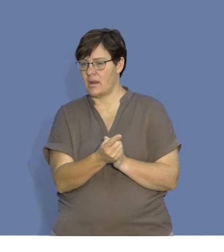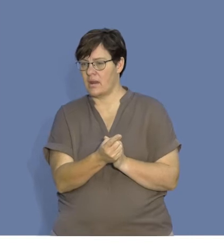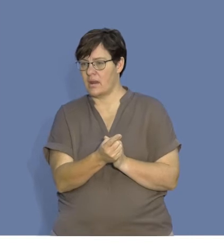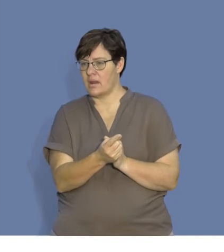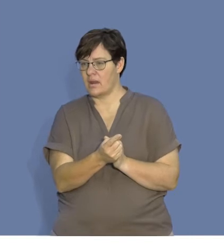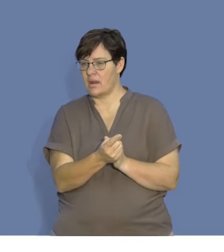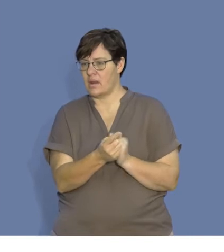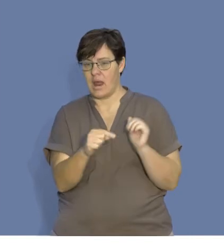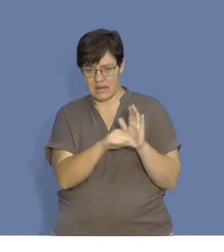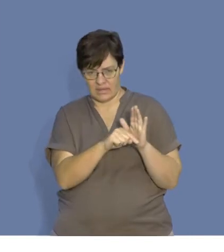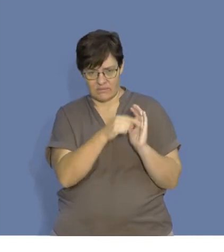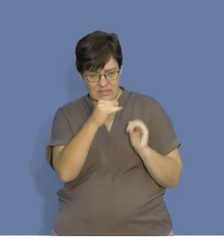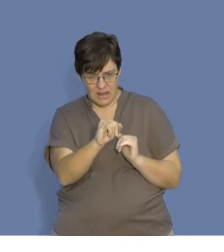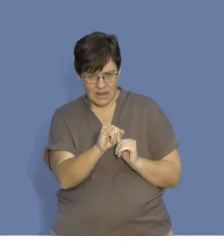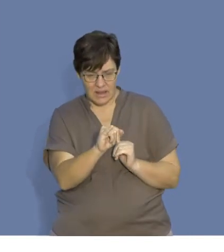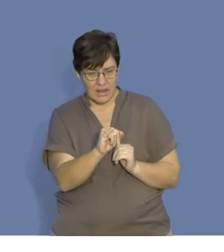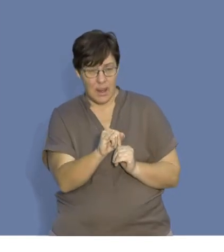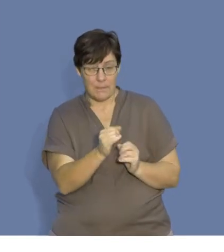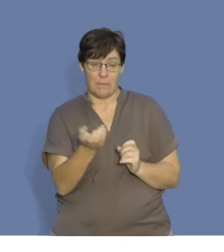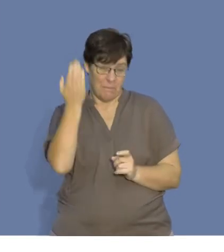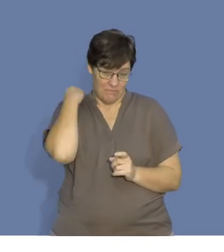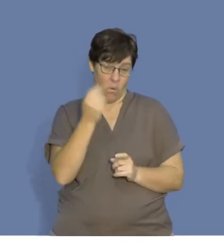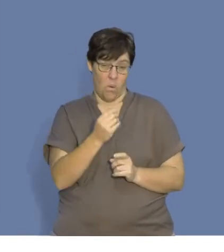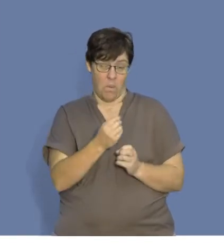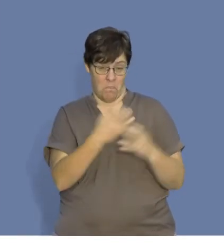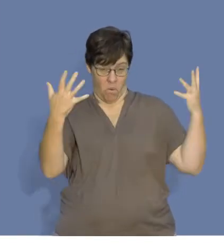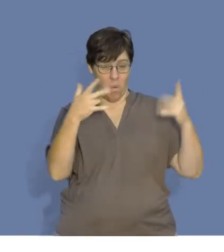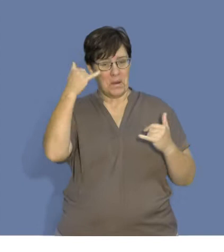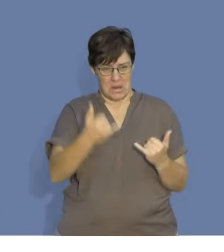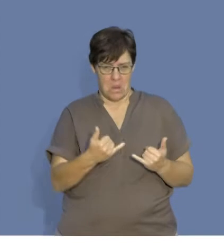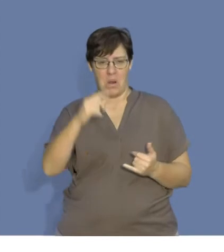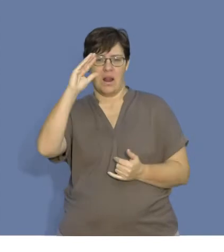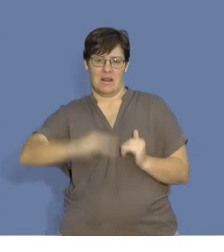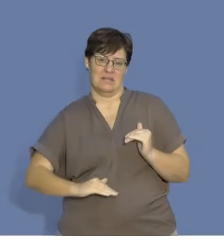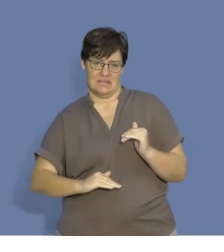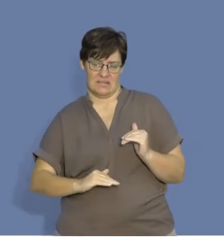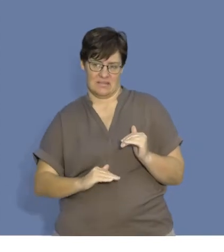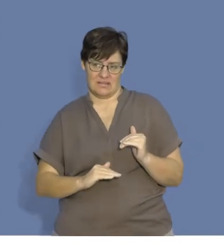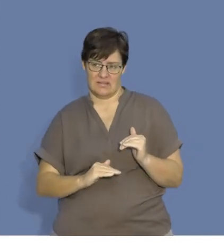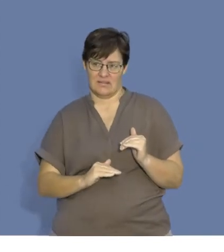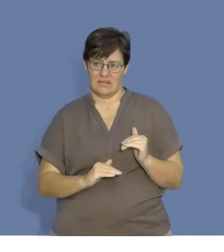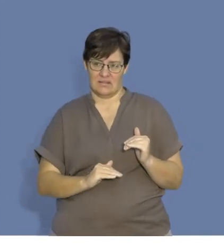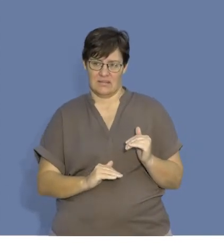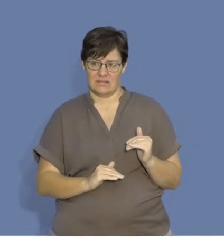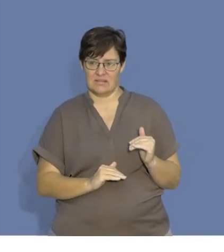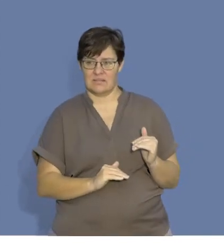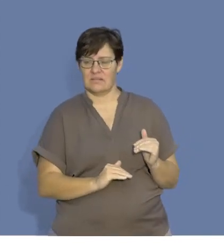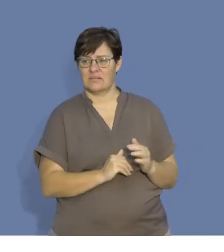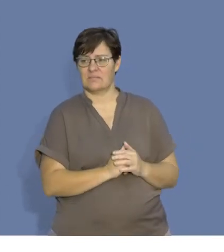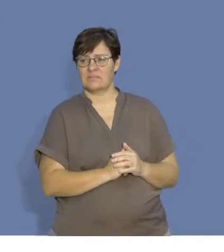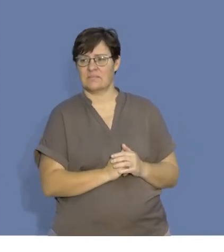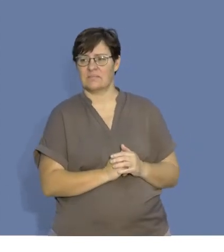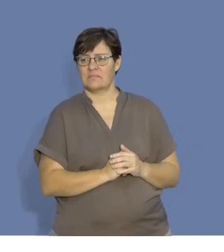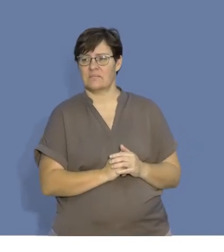getting electrons? Yes, but not as many. Can you see? Before we had lots, now we're not getting as